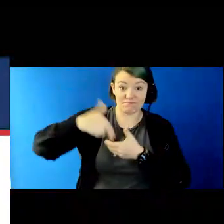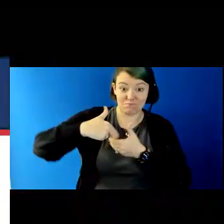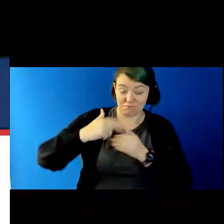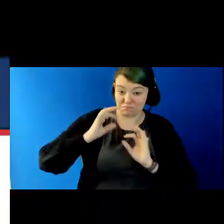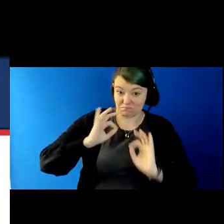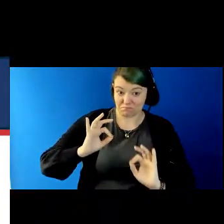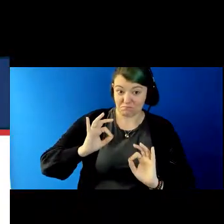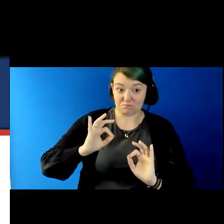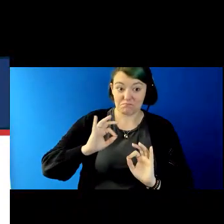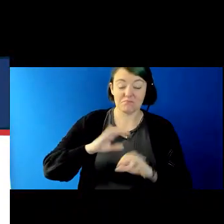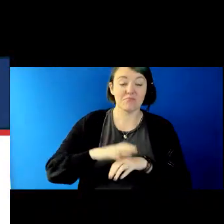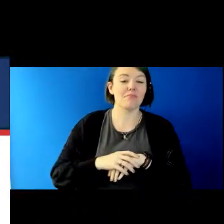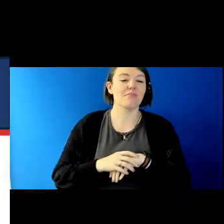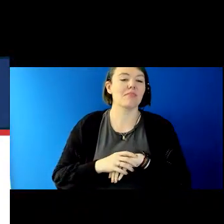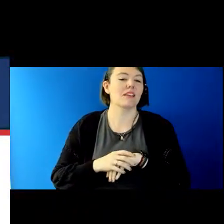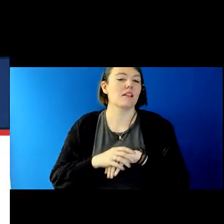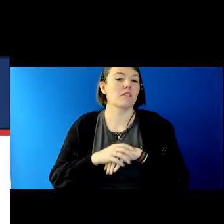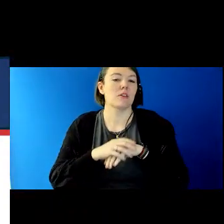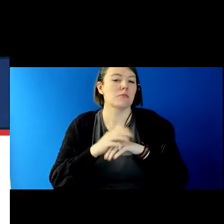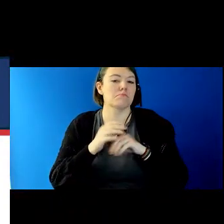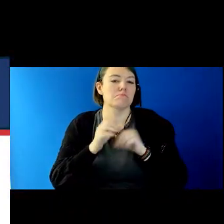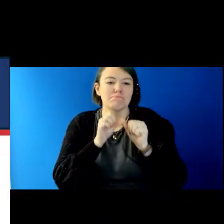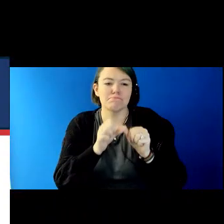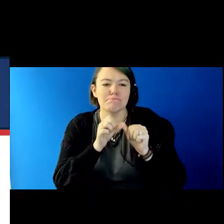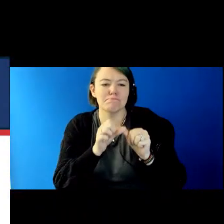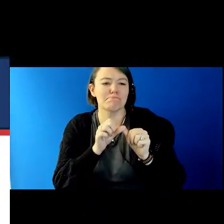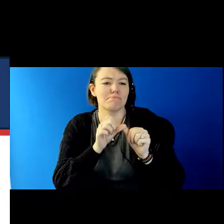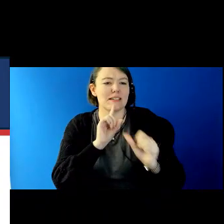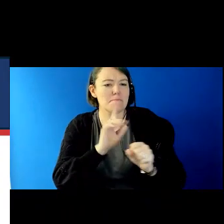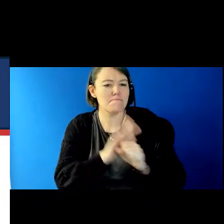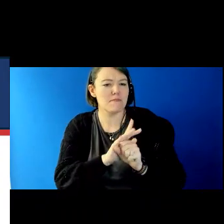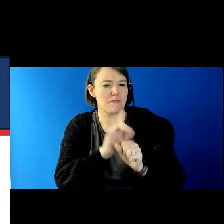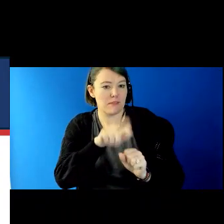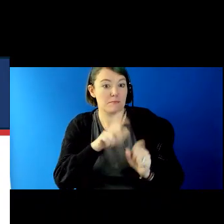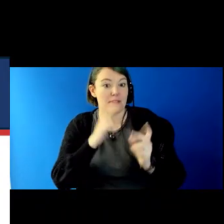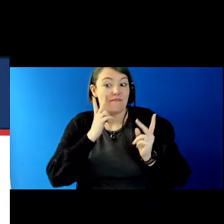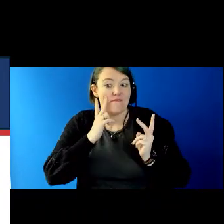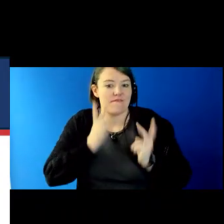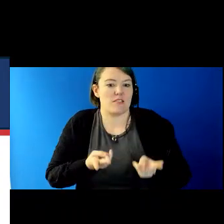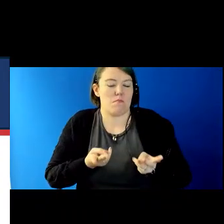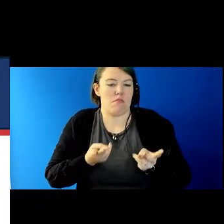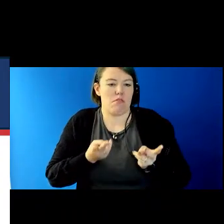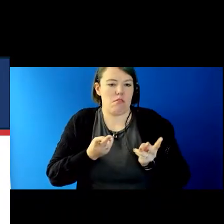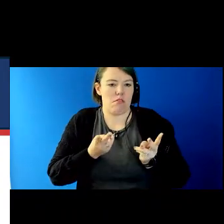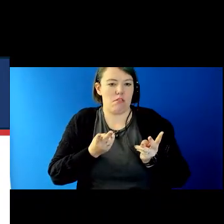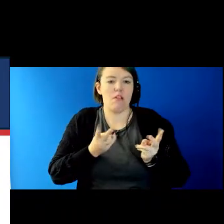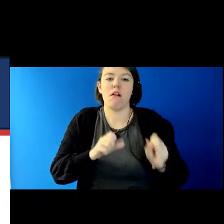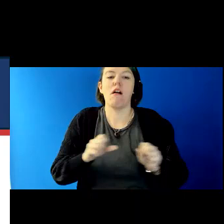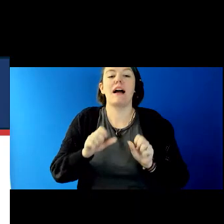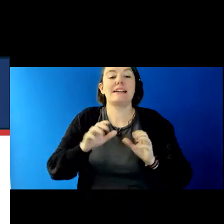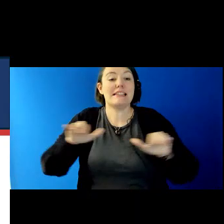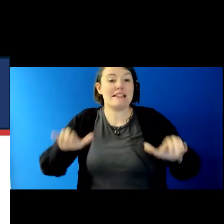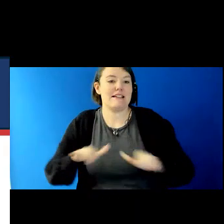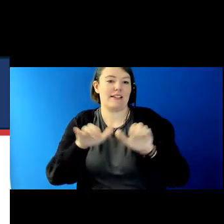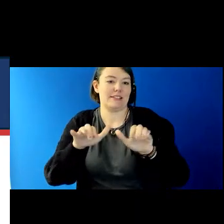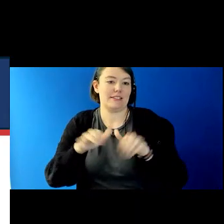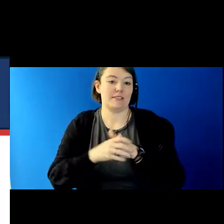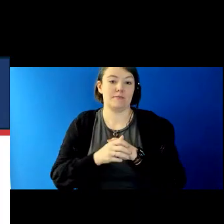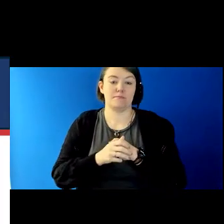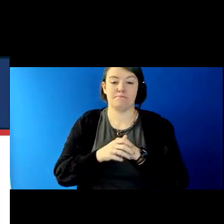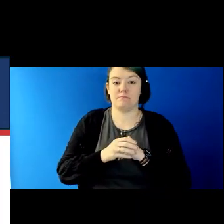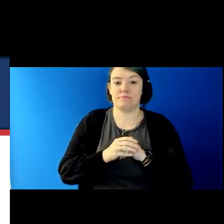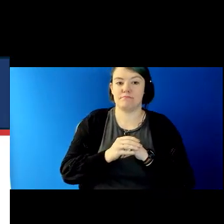demonstrate engagement is through their participation, and it doesn't have to be complicated. It just needs to be intentional and